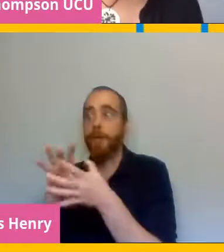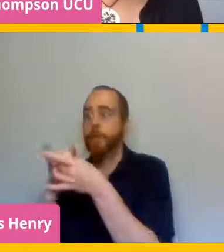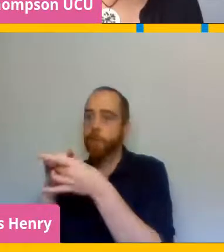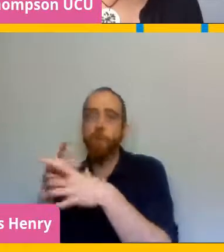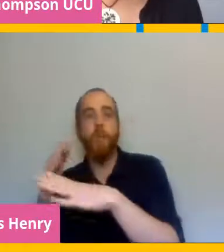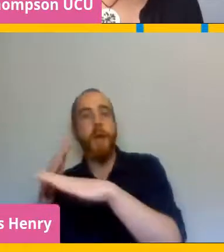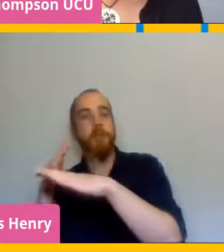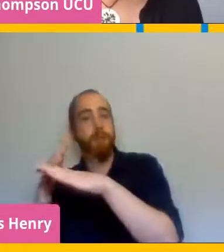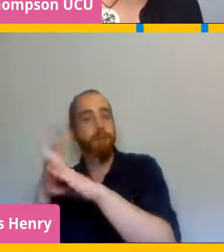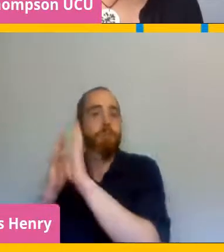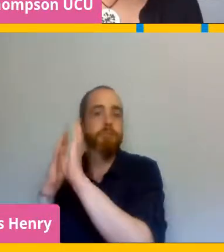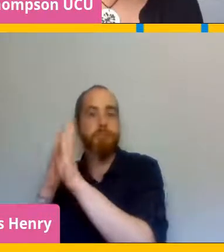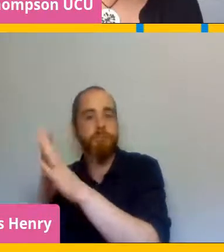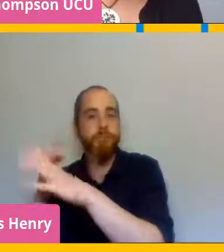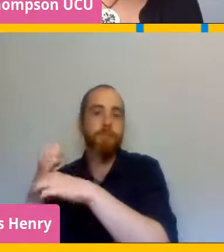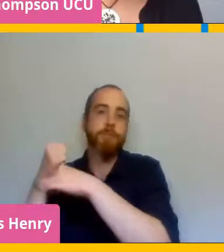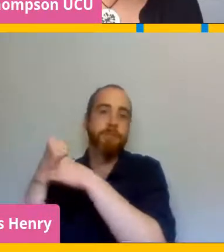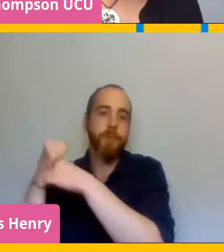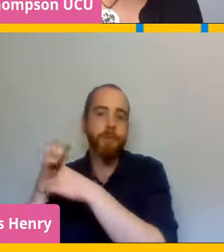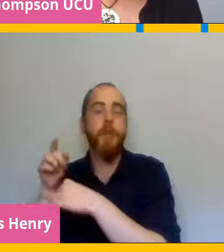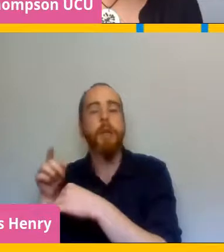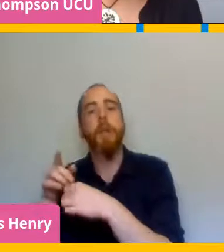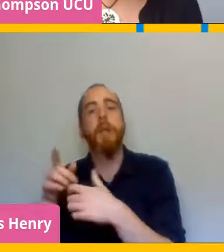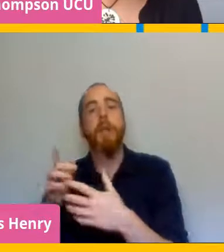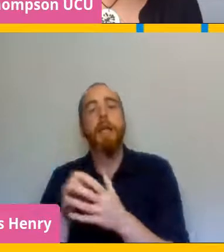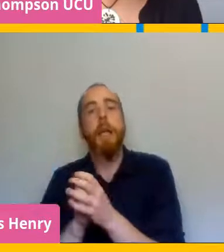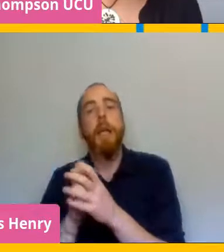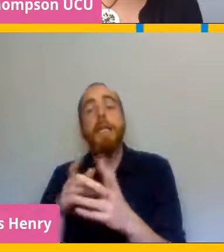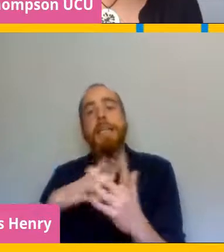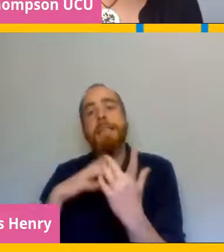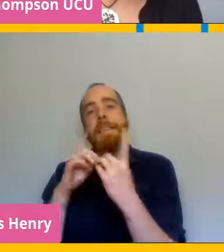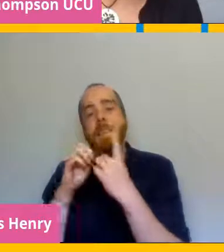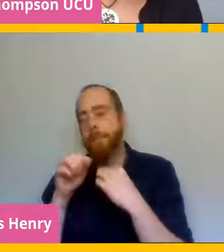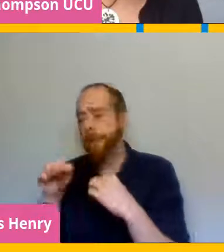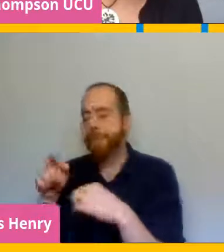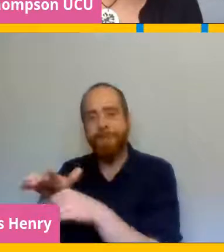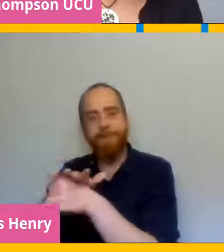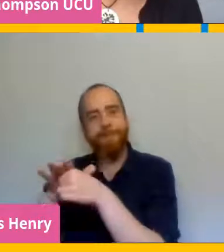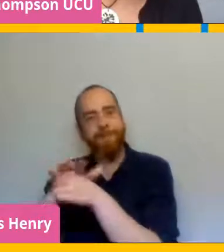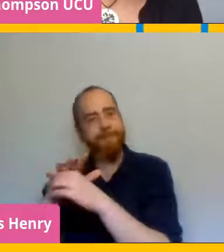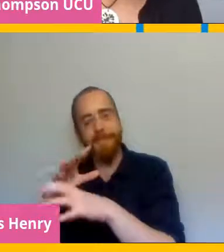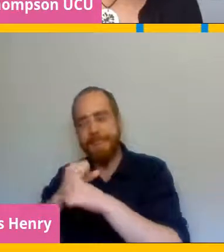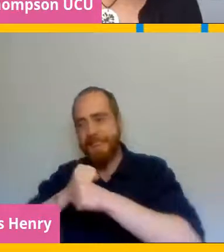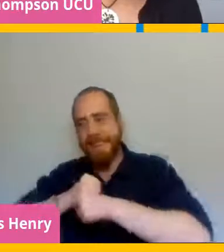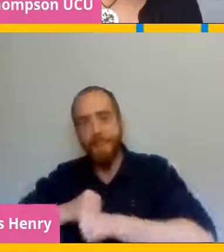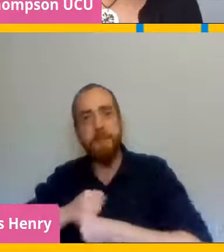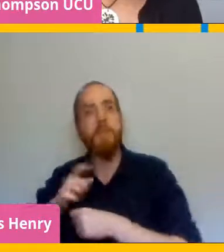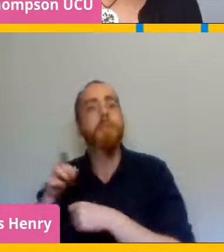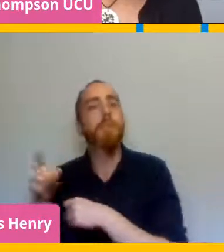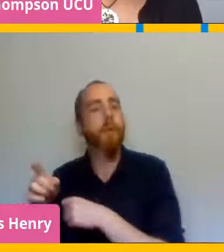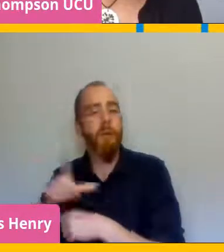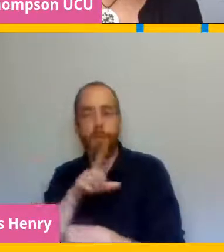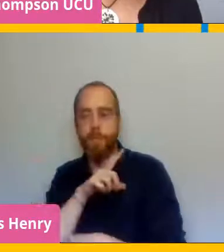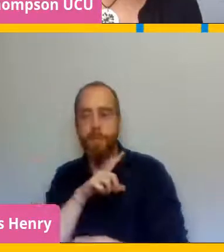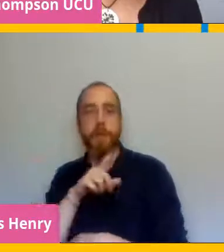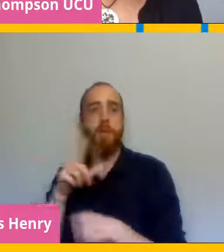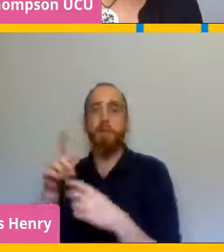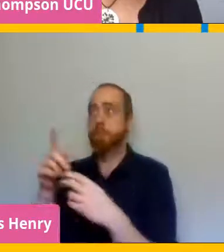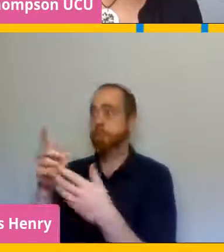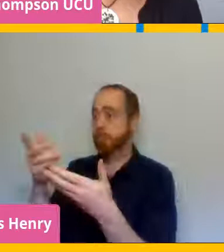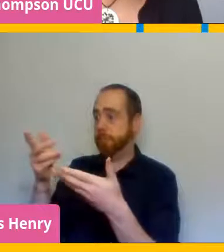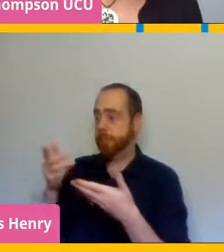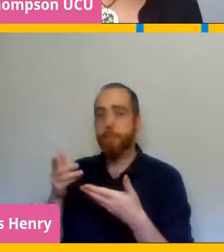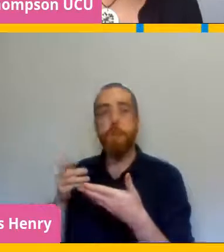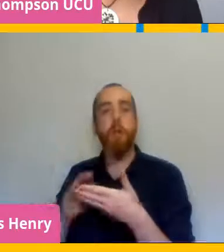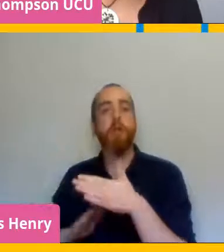answer which is infuriating, because it's about the restrictions that are placed on us by the anti-union, and I think we